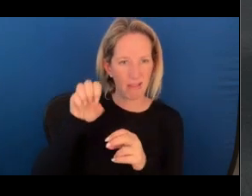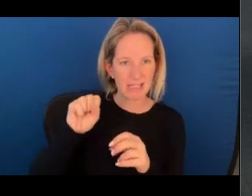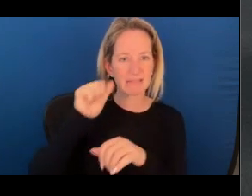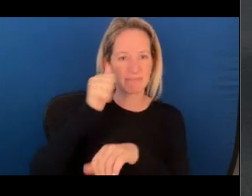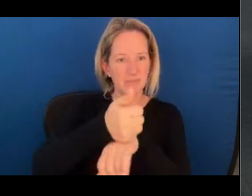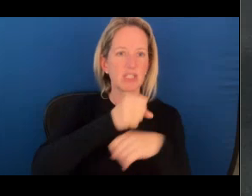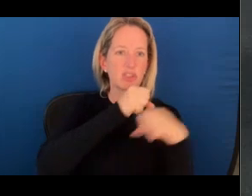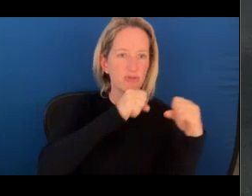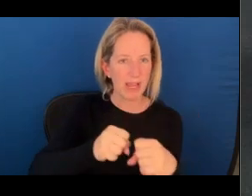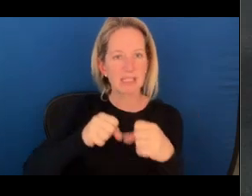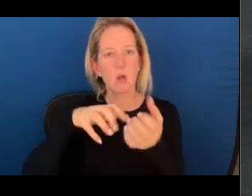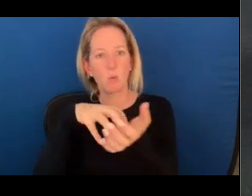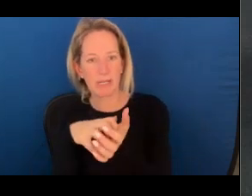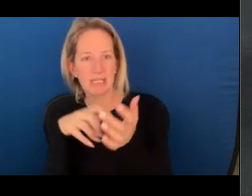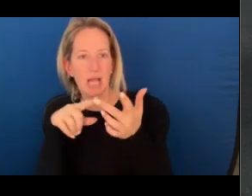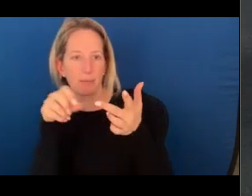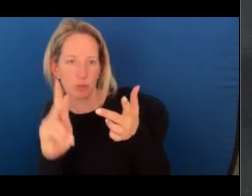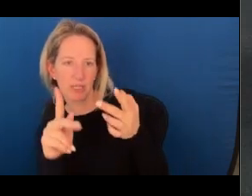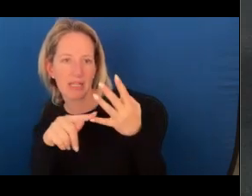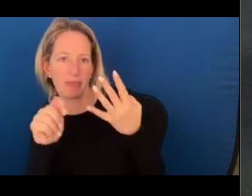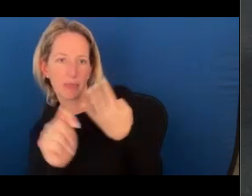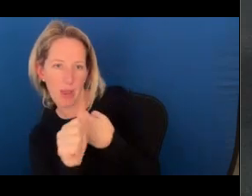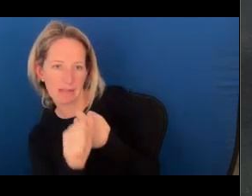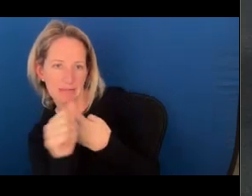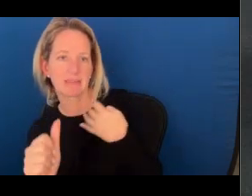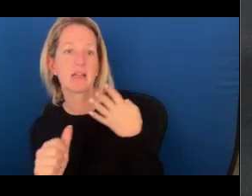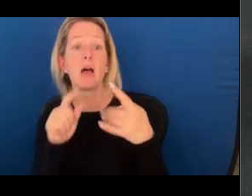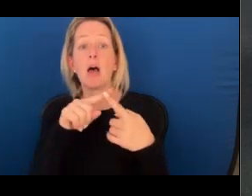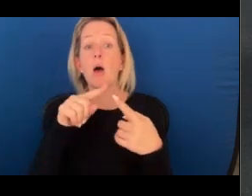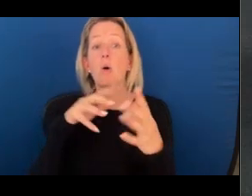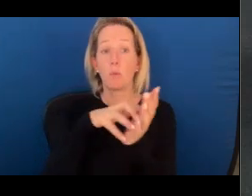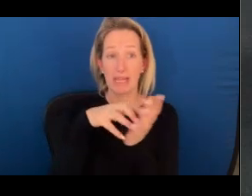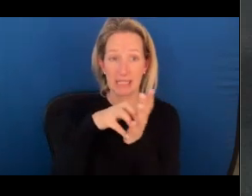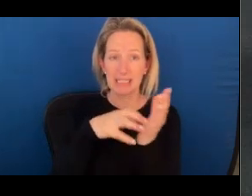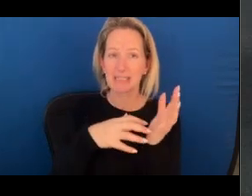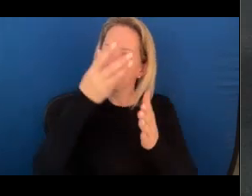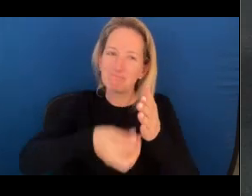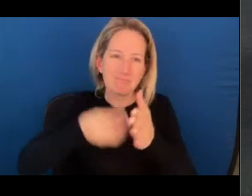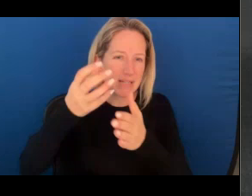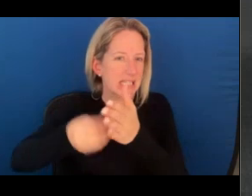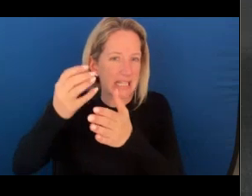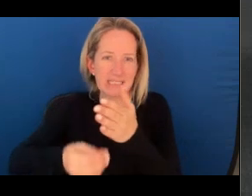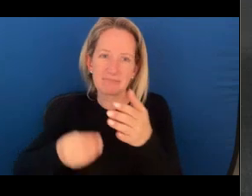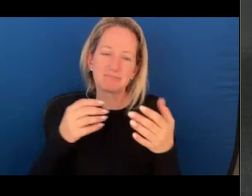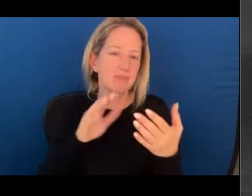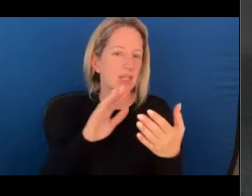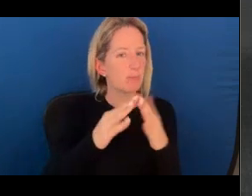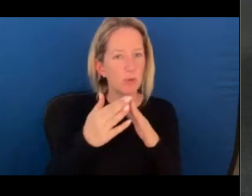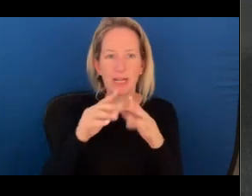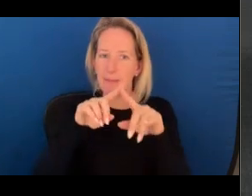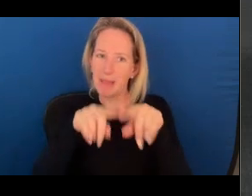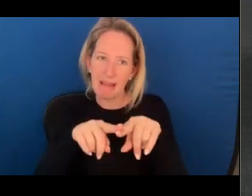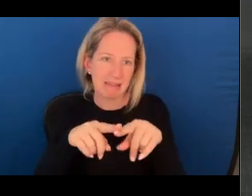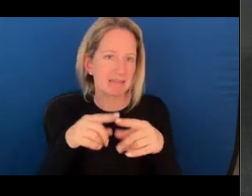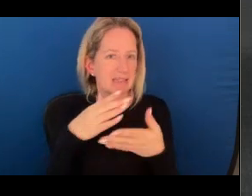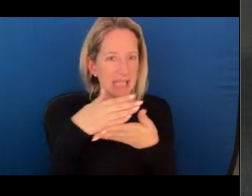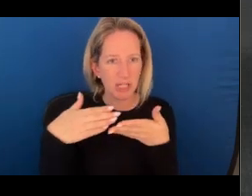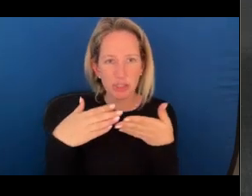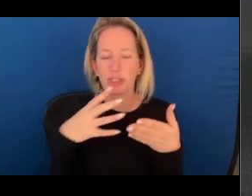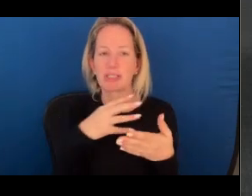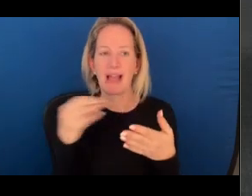threats. And some weaknesses that were highlighted were missing sectors. Community-based organizations were called out. And